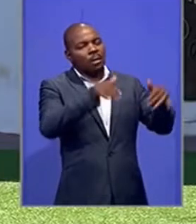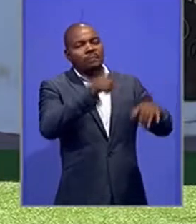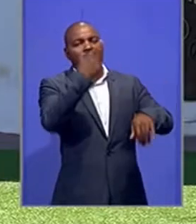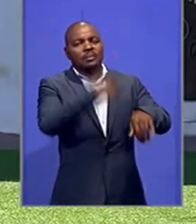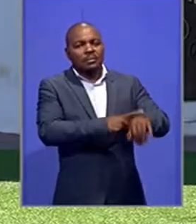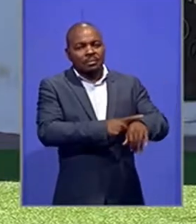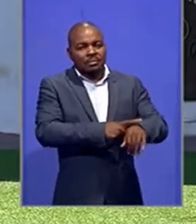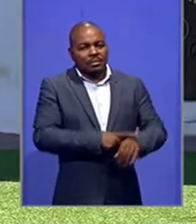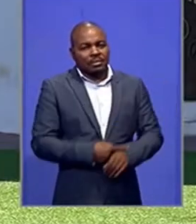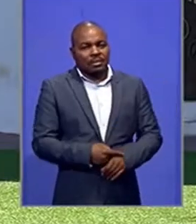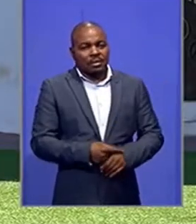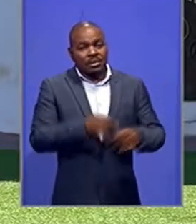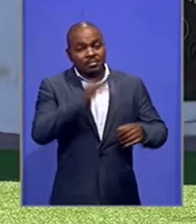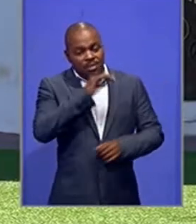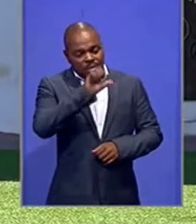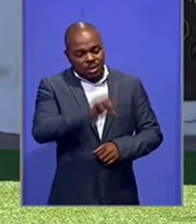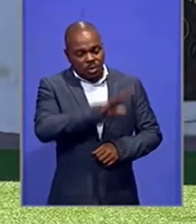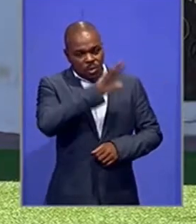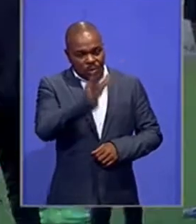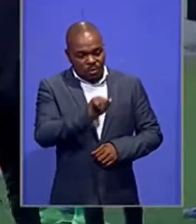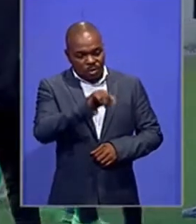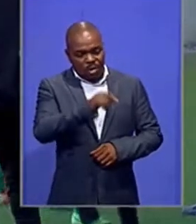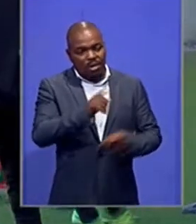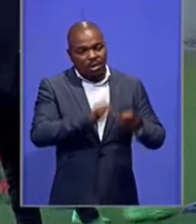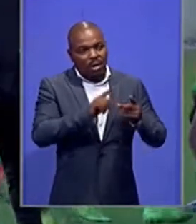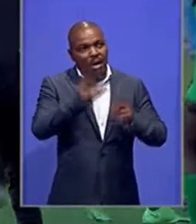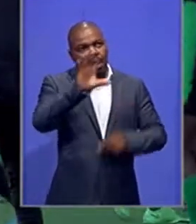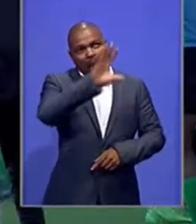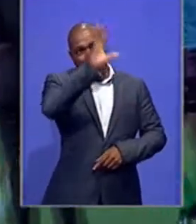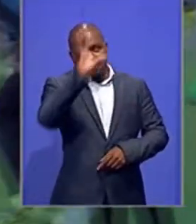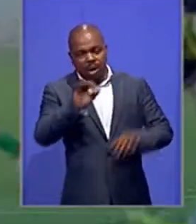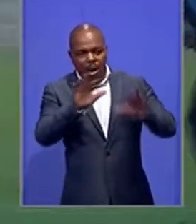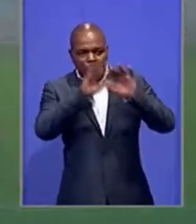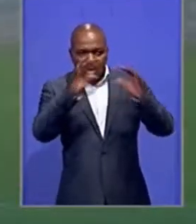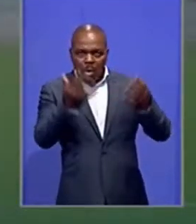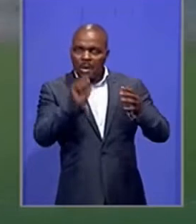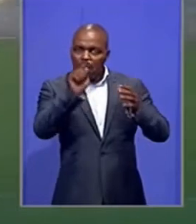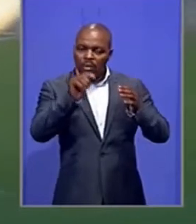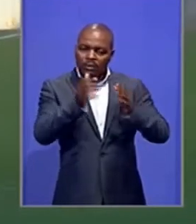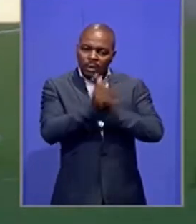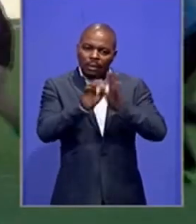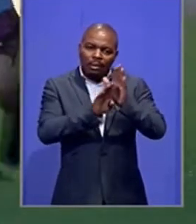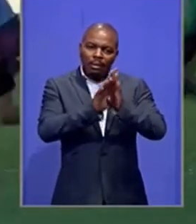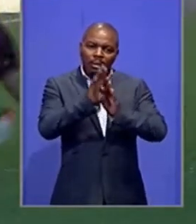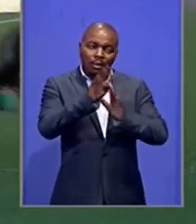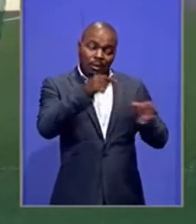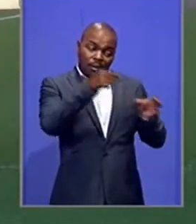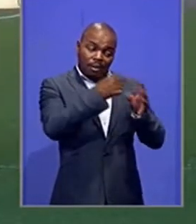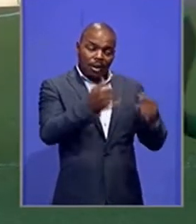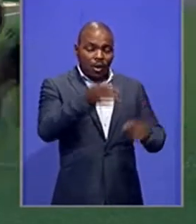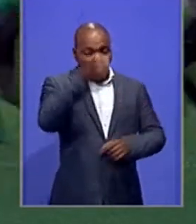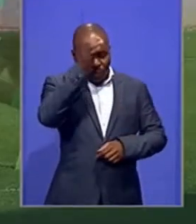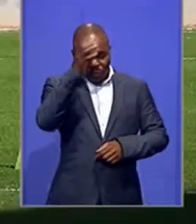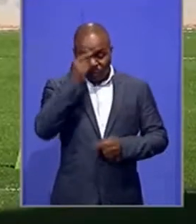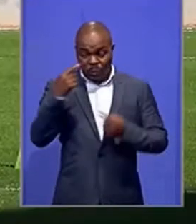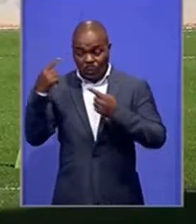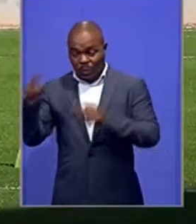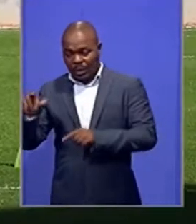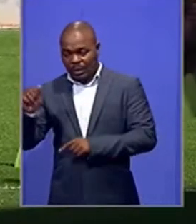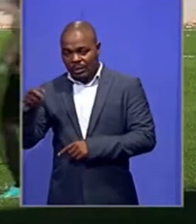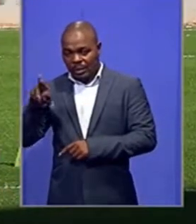e la bontsha hore papadi ya bolo ya basadi kontinenteng e ntse e nyoloha. Ke ka ho Ellis a lebeletseng papadi ya matla kgatlhanong le Algeria